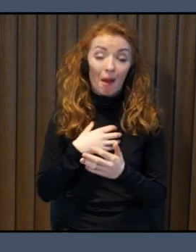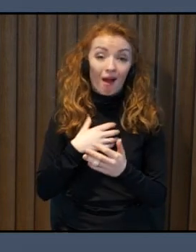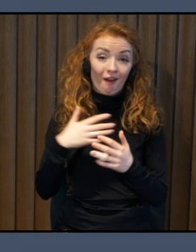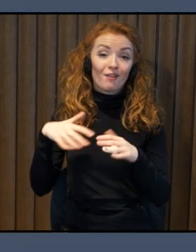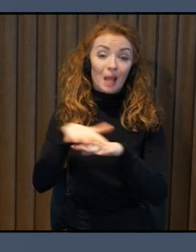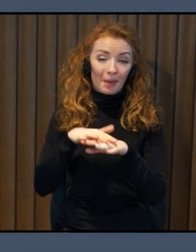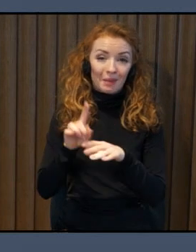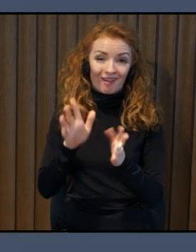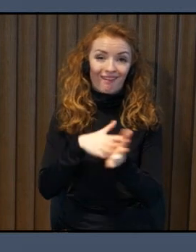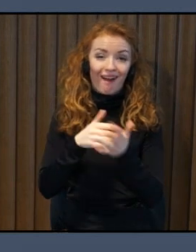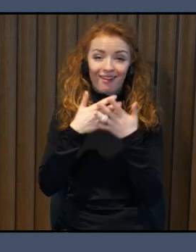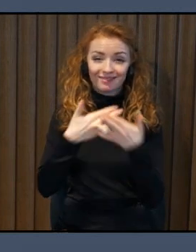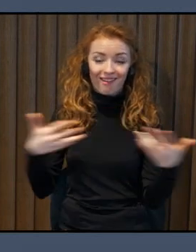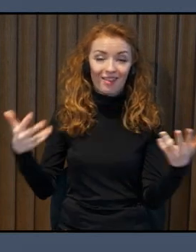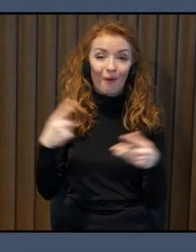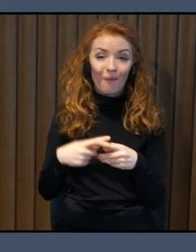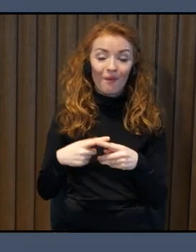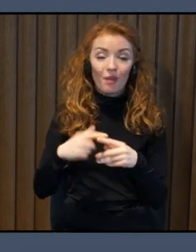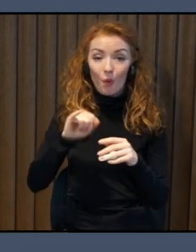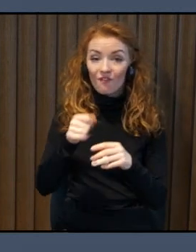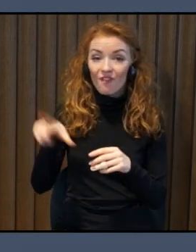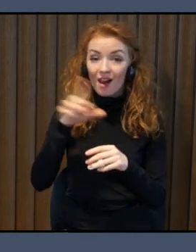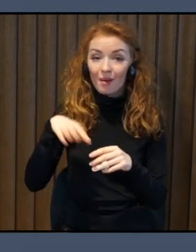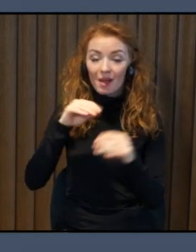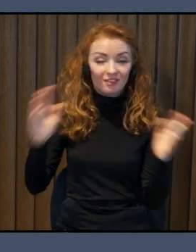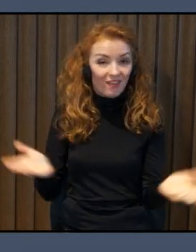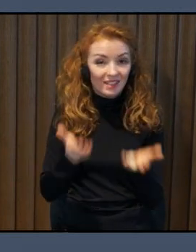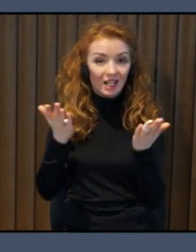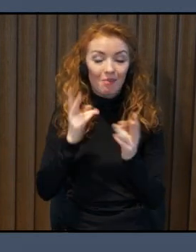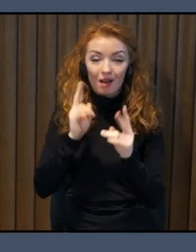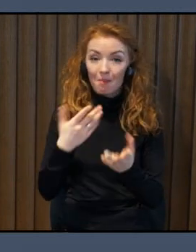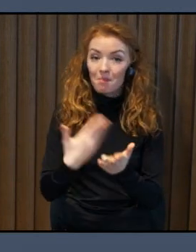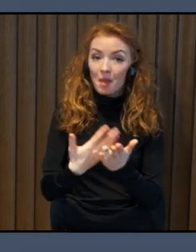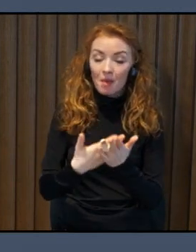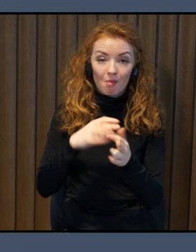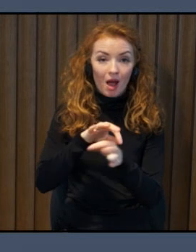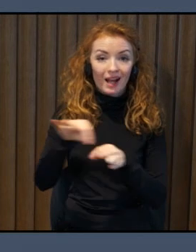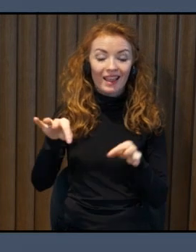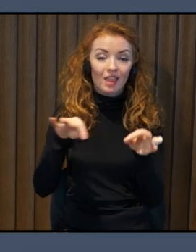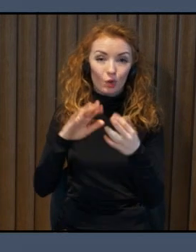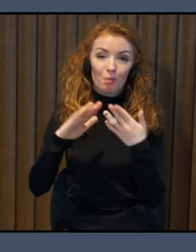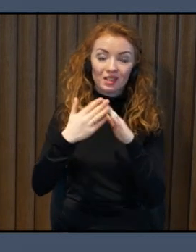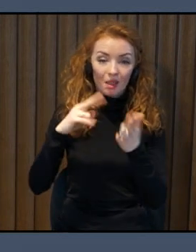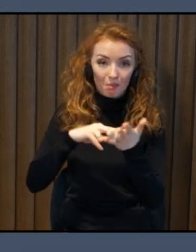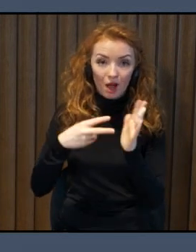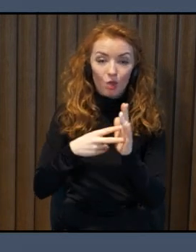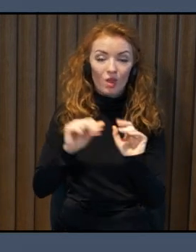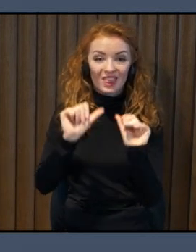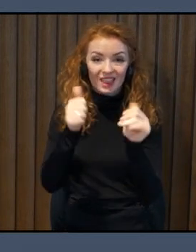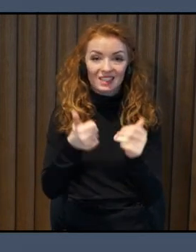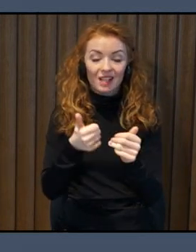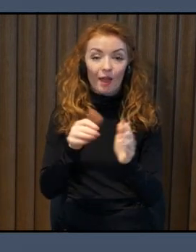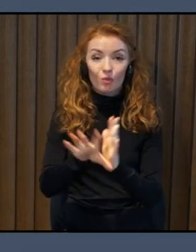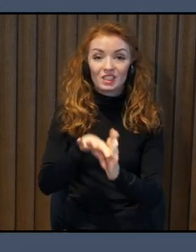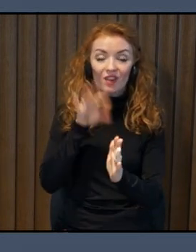man. So our life is very diverse, and the more we promote that